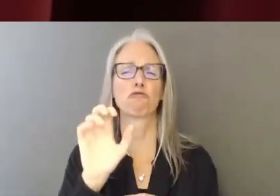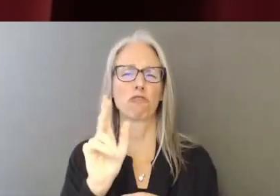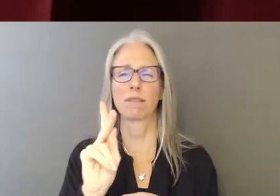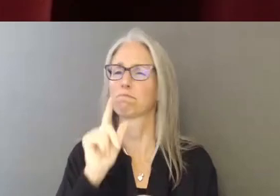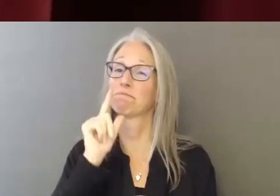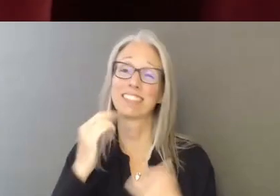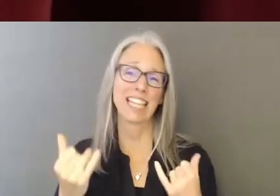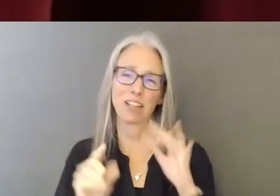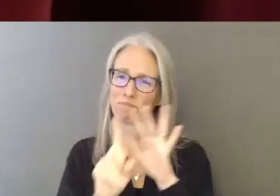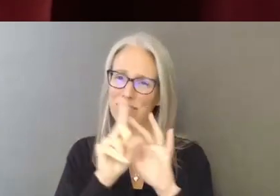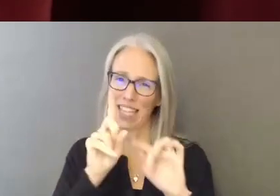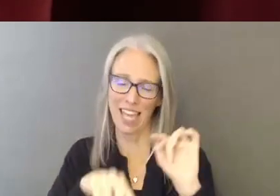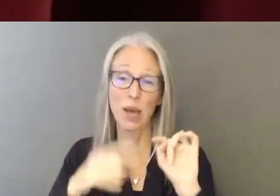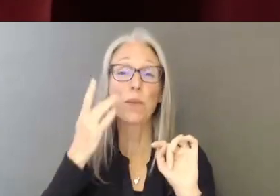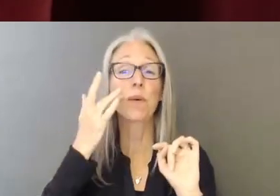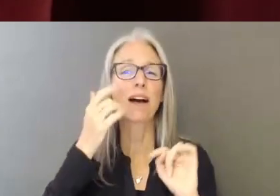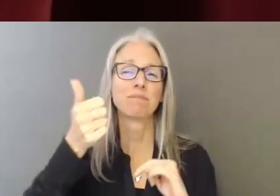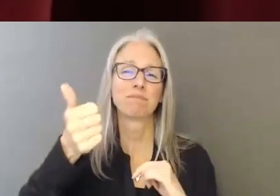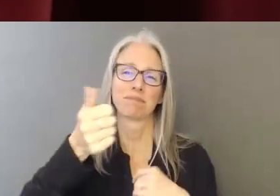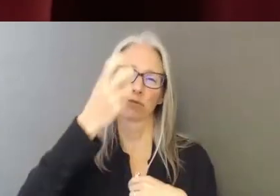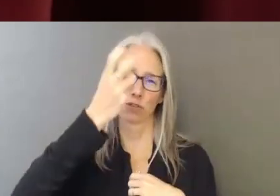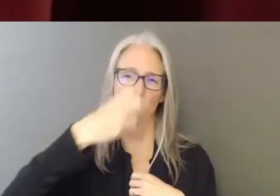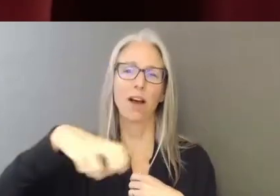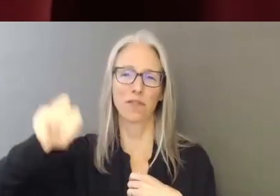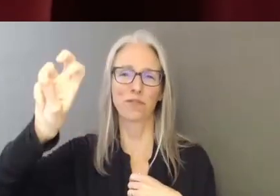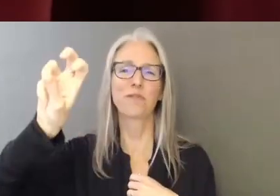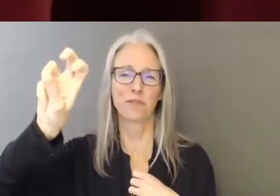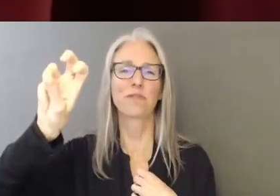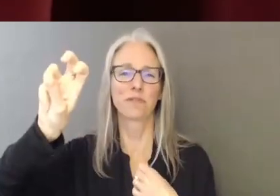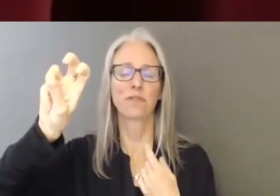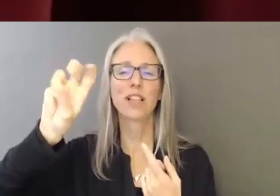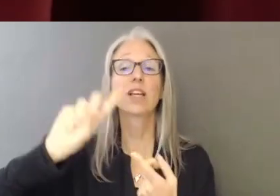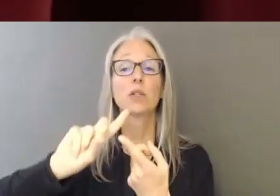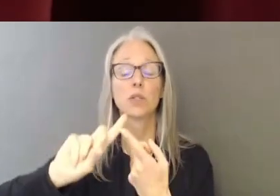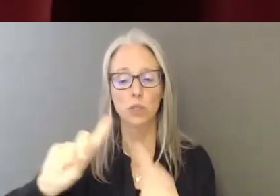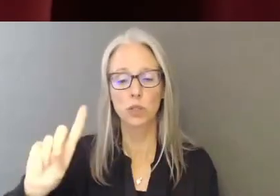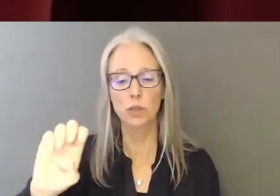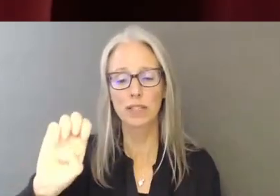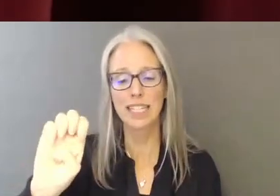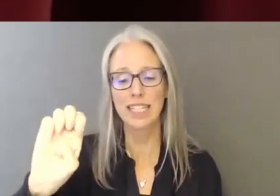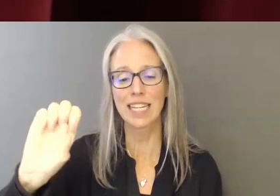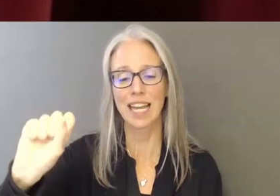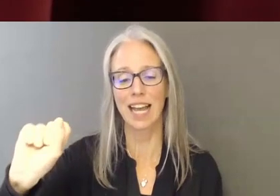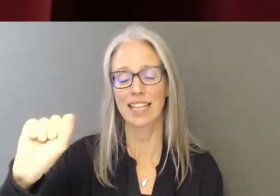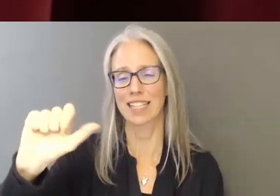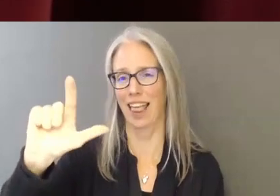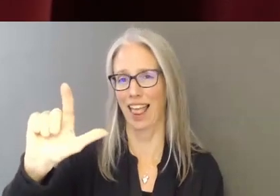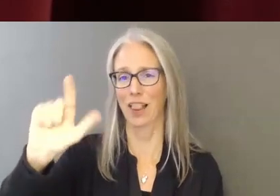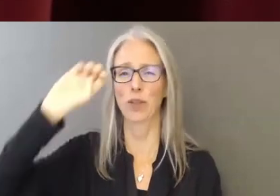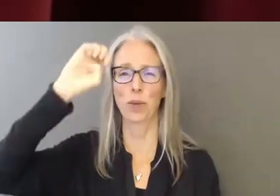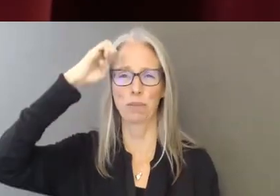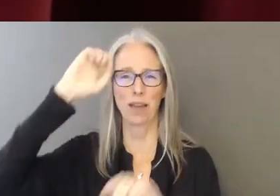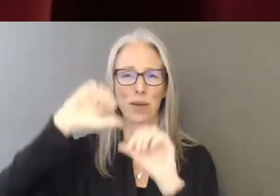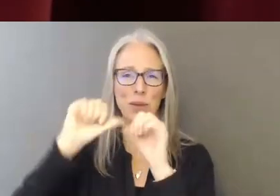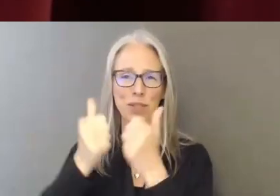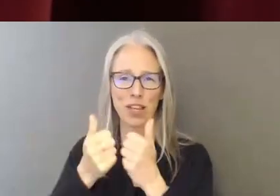in person because she's traveling to attend EASL, the European Association of the